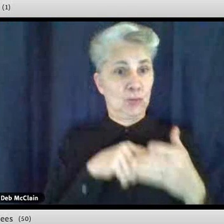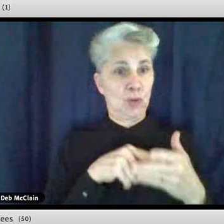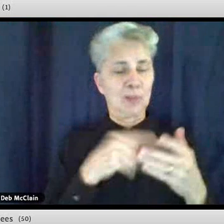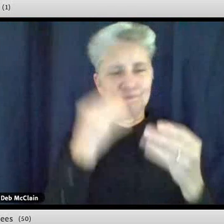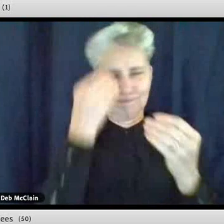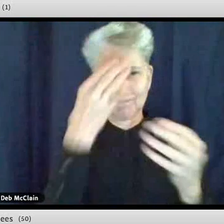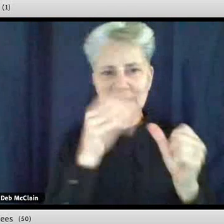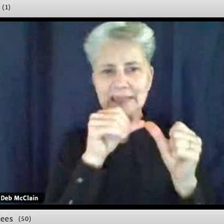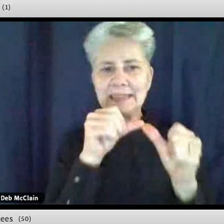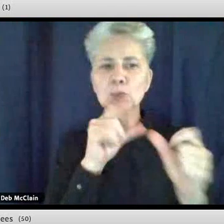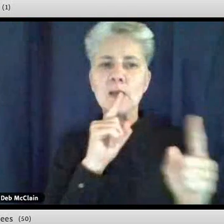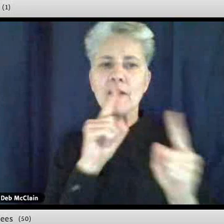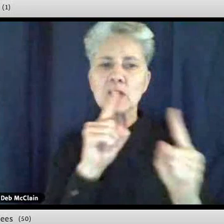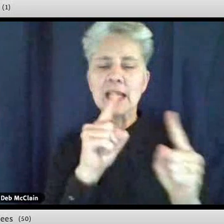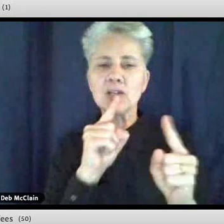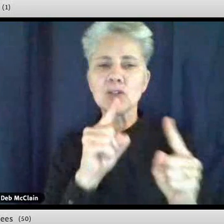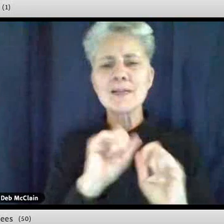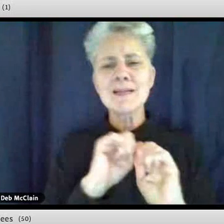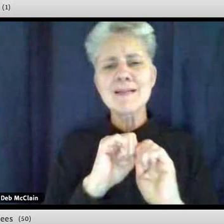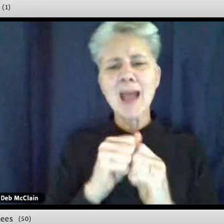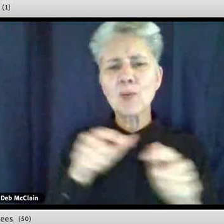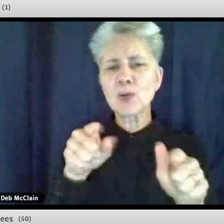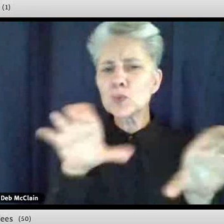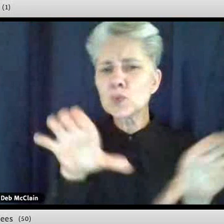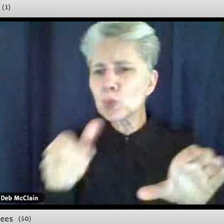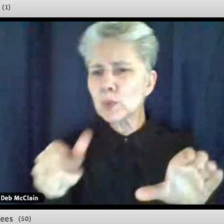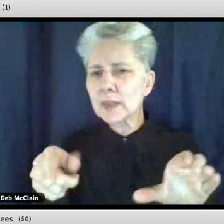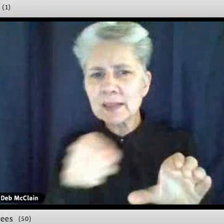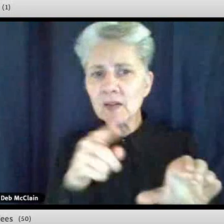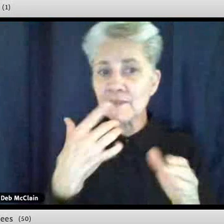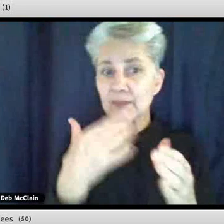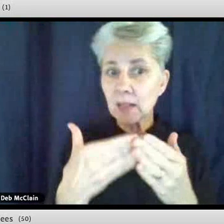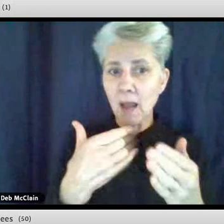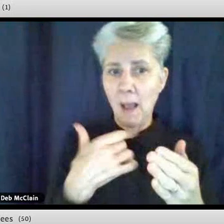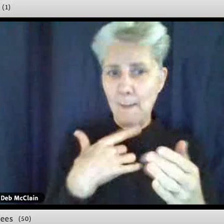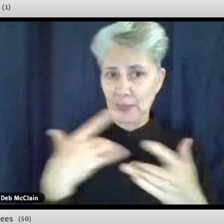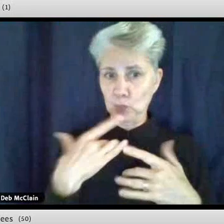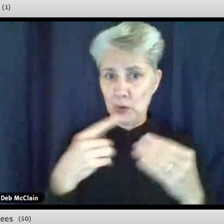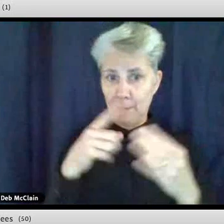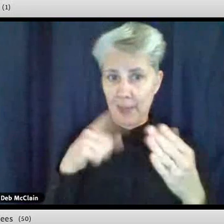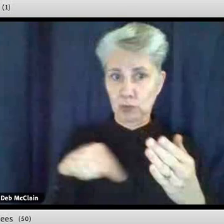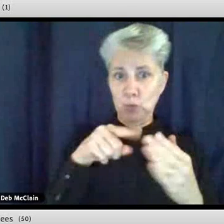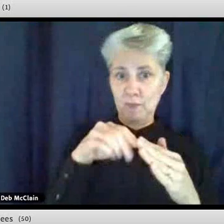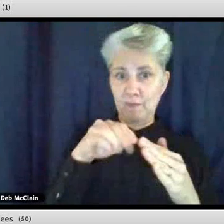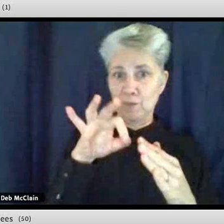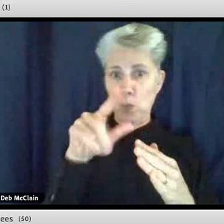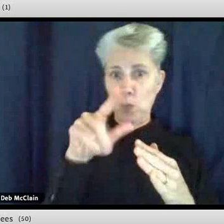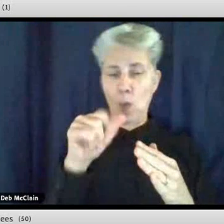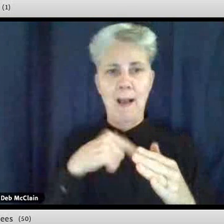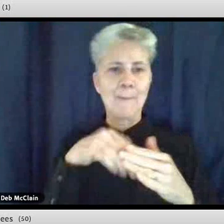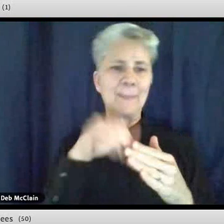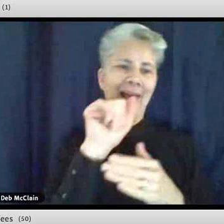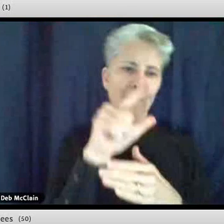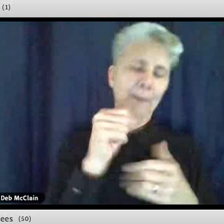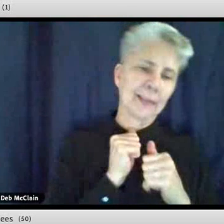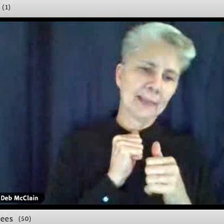kind of continue the conversation, how are you guys doing? How are you feeling? I'm really concerned about you in Florida. I'm all the way down in